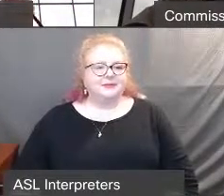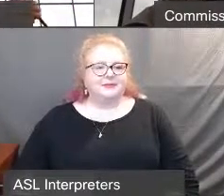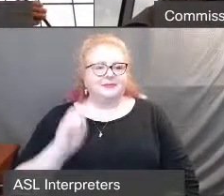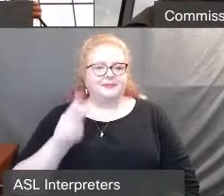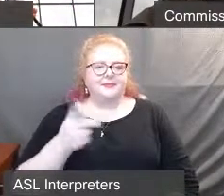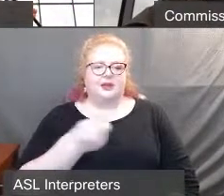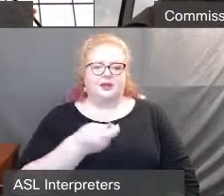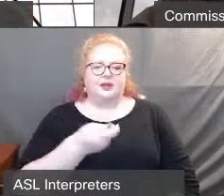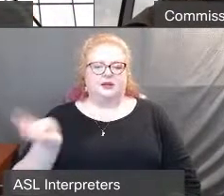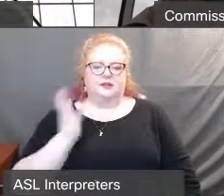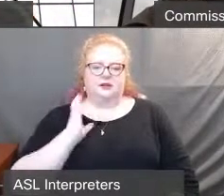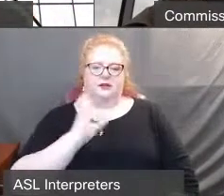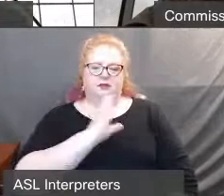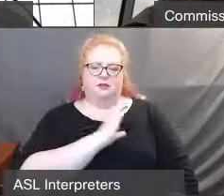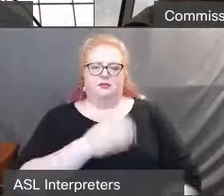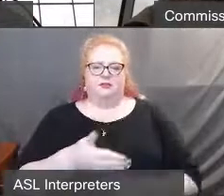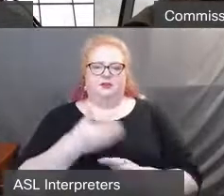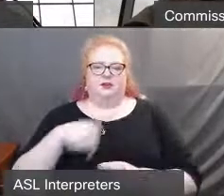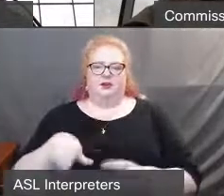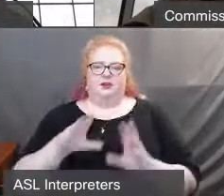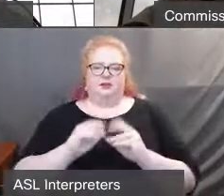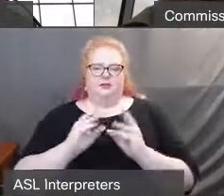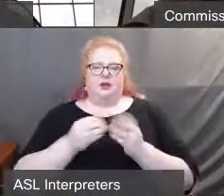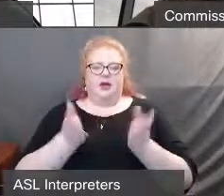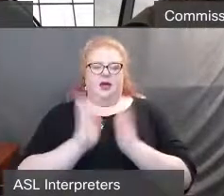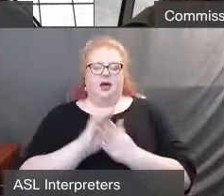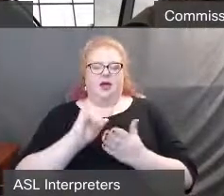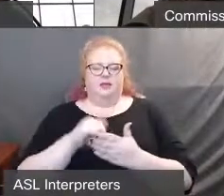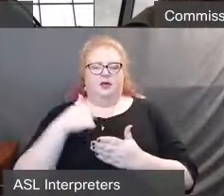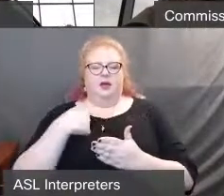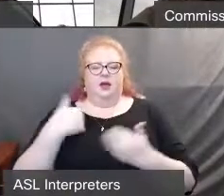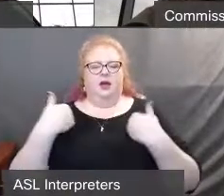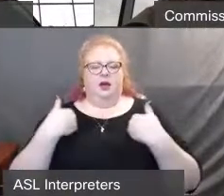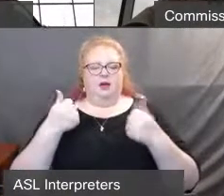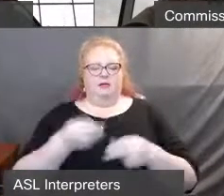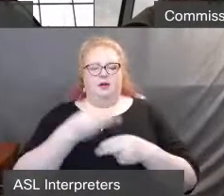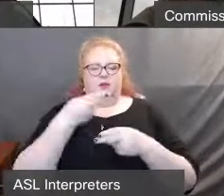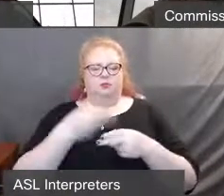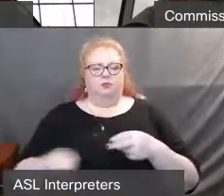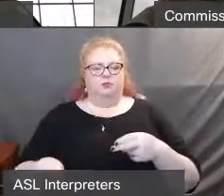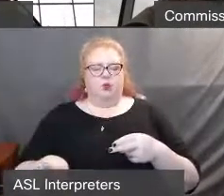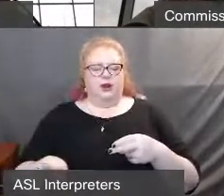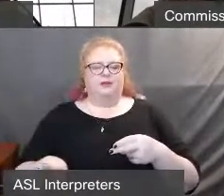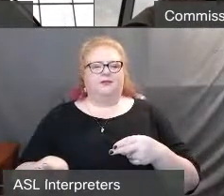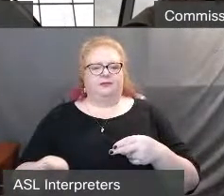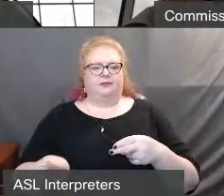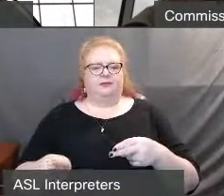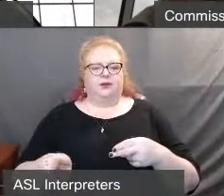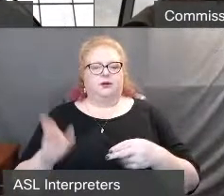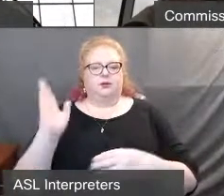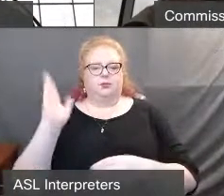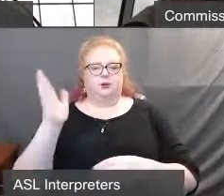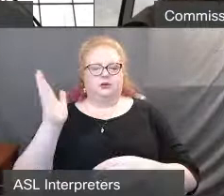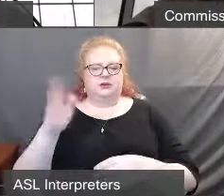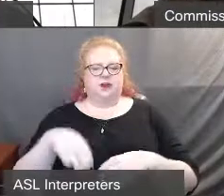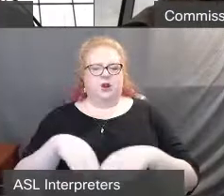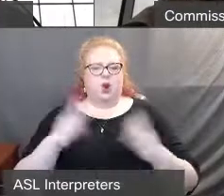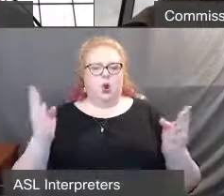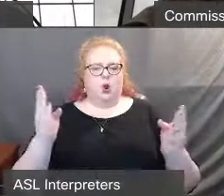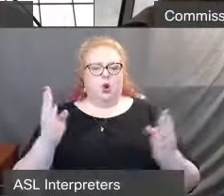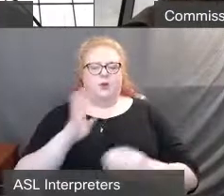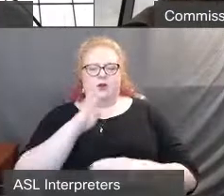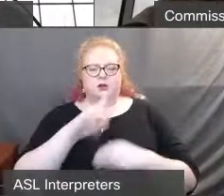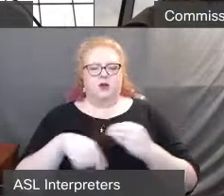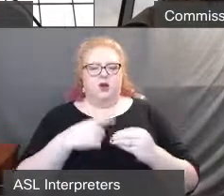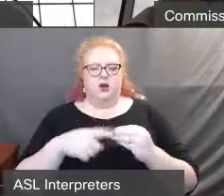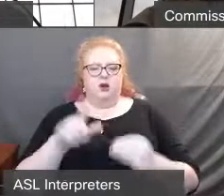Several of the commissioners prior to this meeting asked that I do a brief presentation as an opening here to explain a little bit about the history of the